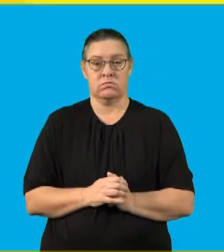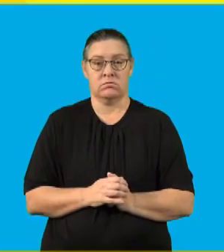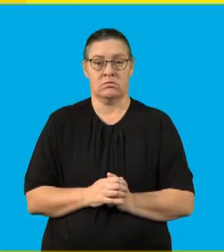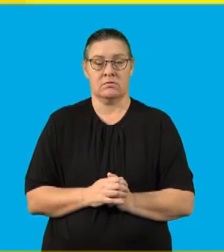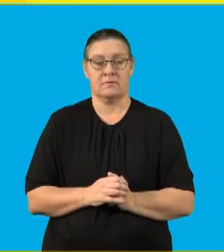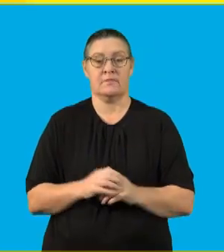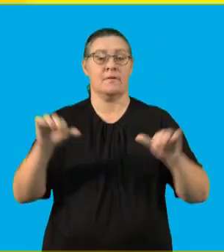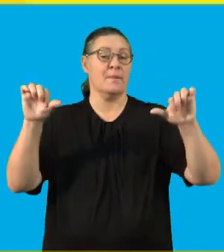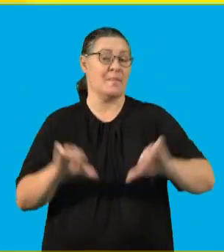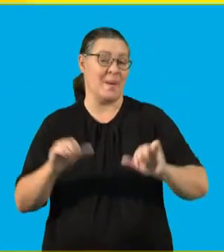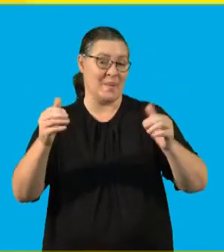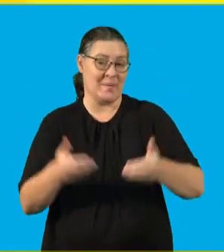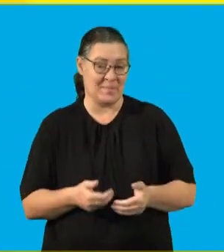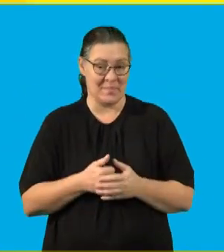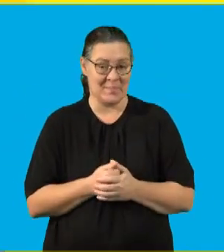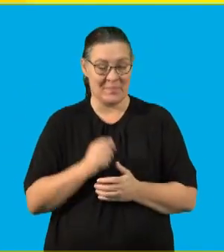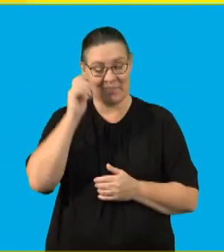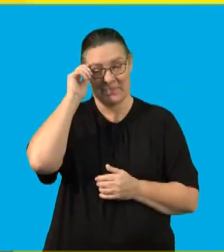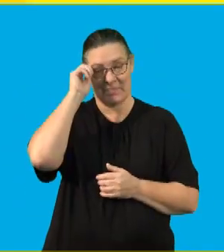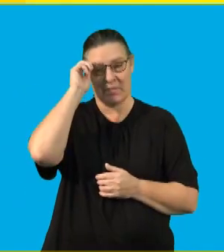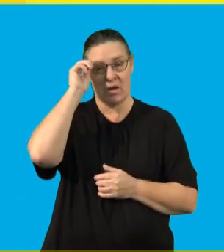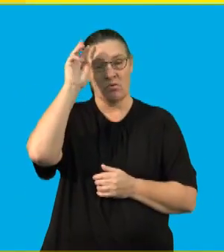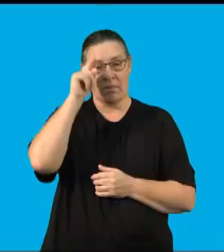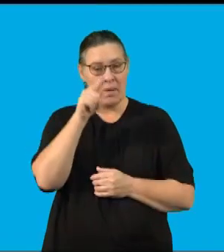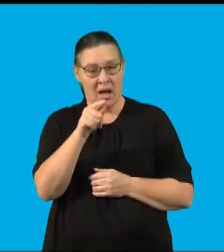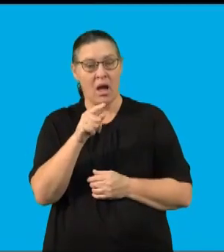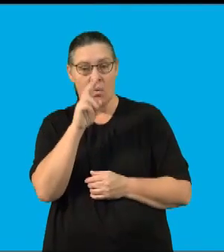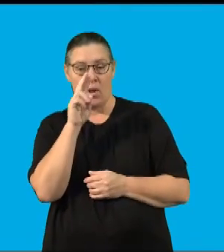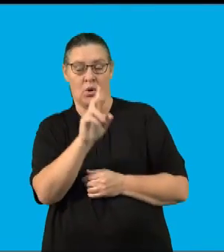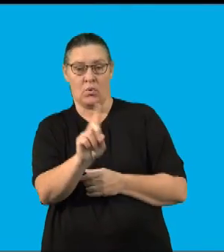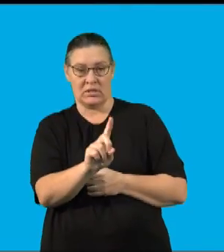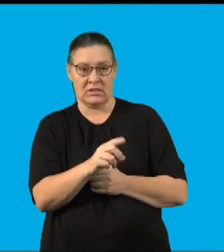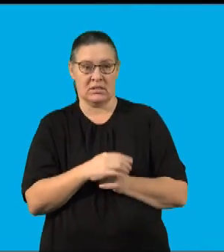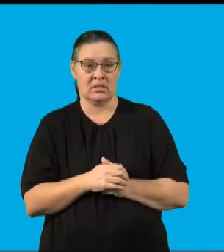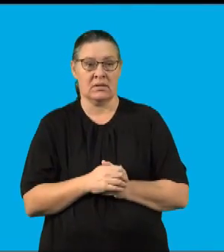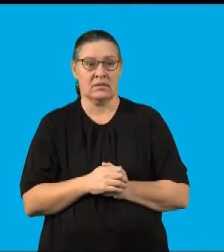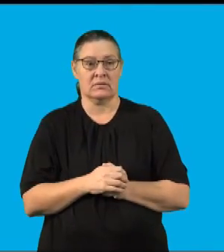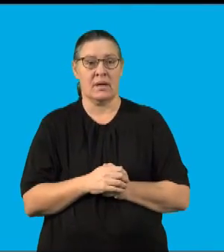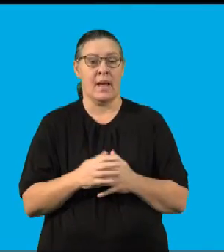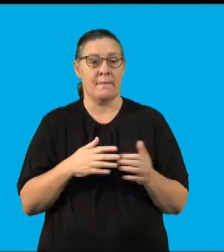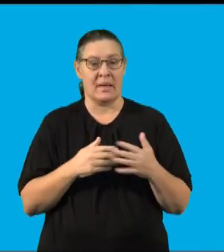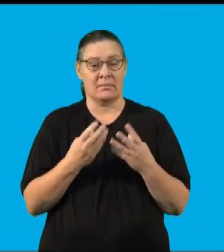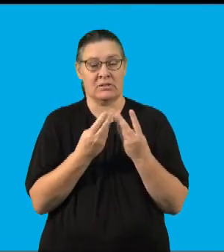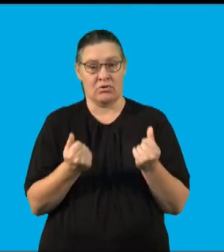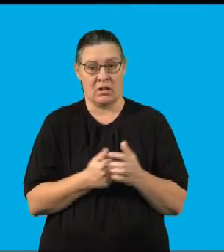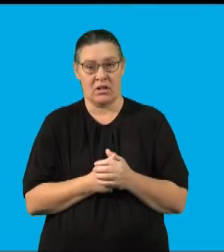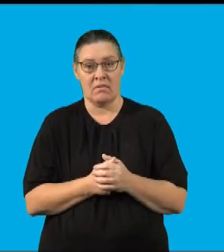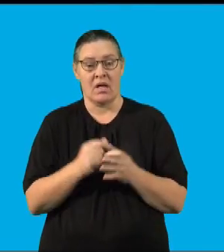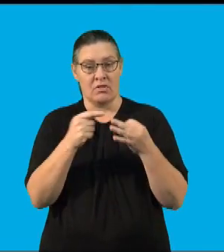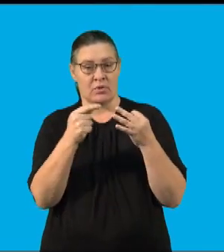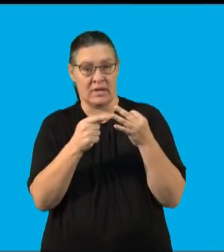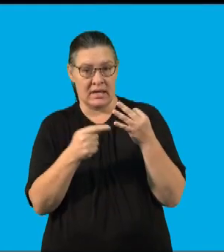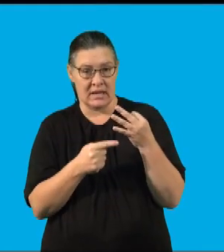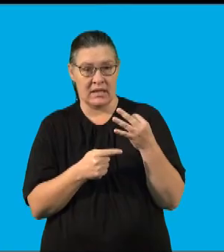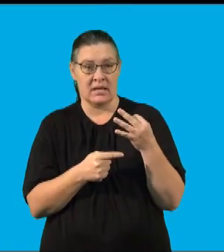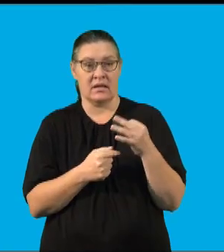Welcome back, learners. So in this lesson, remember, this is what we looked at under matter and material. We looked at the three types of the van der Waals